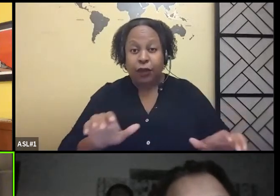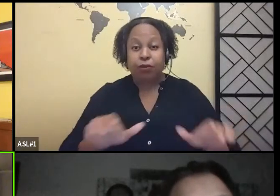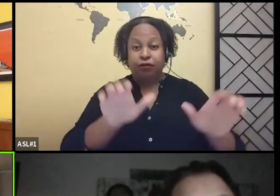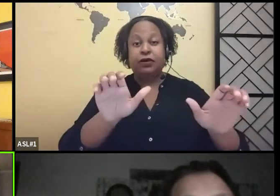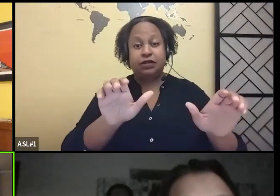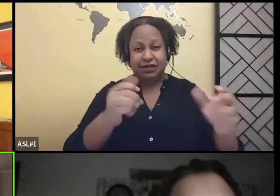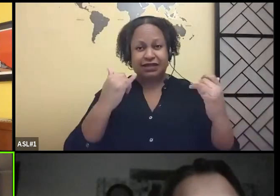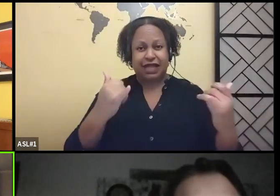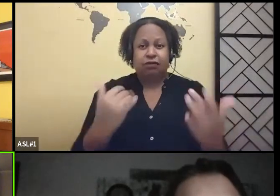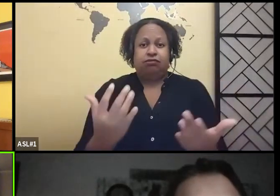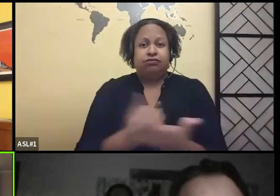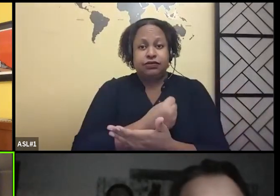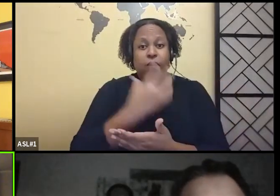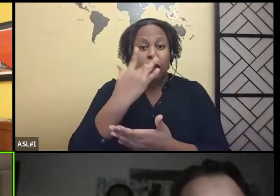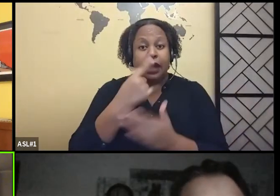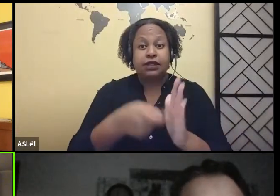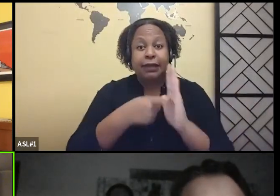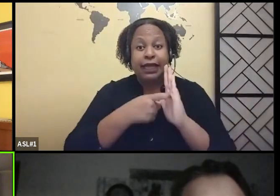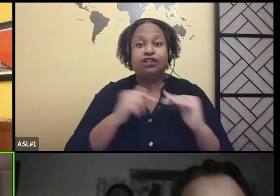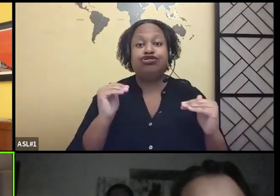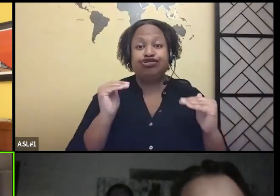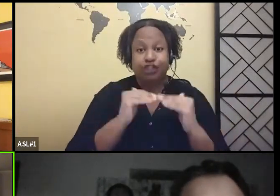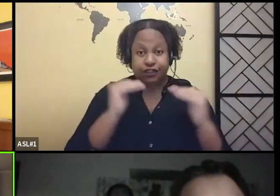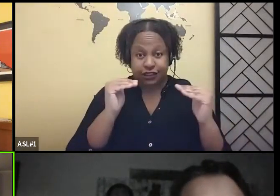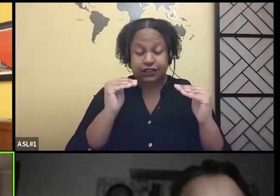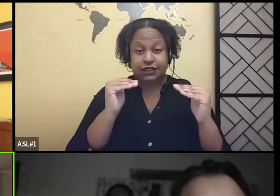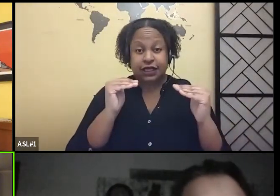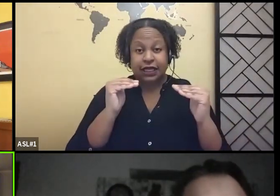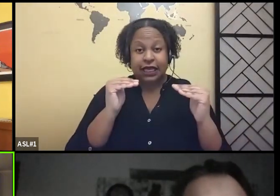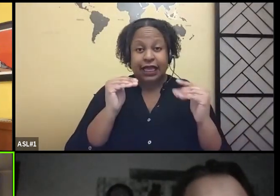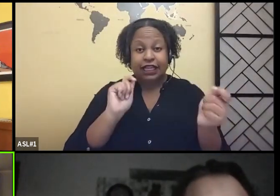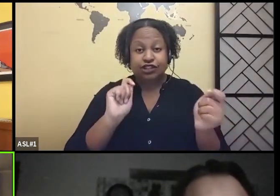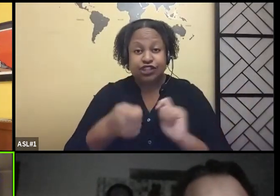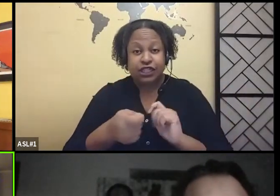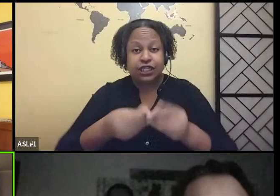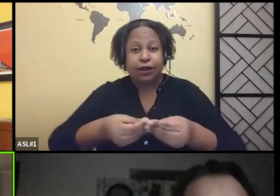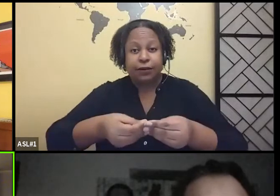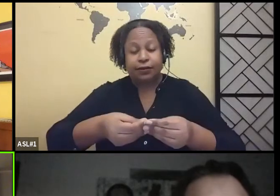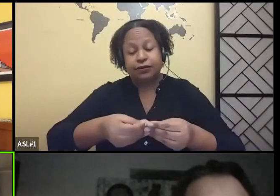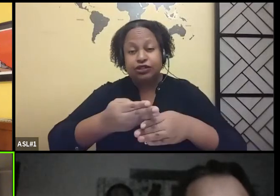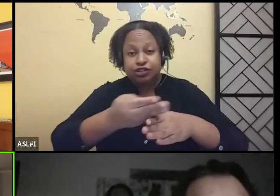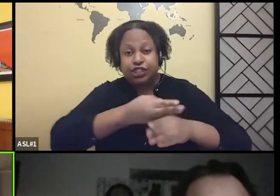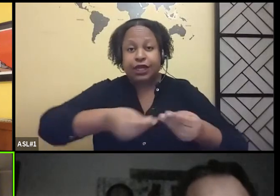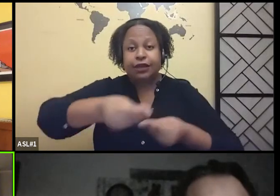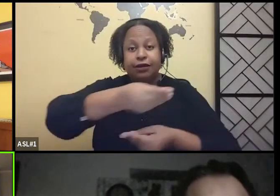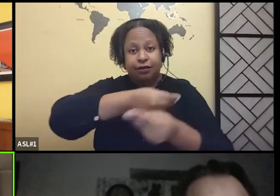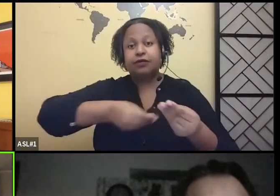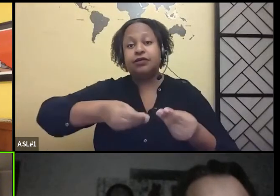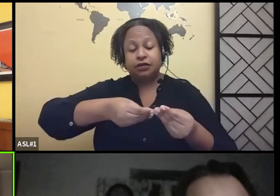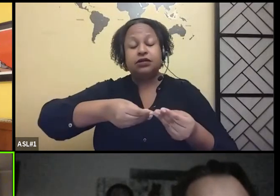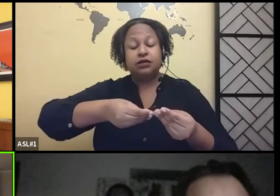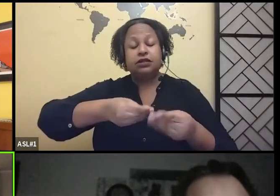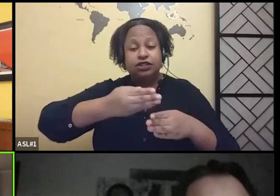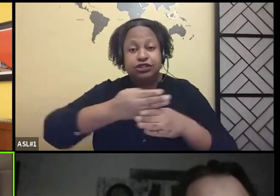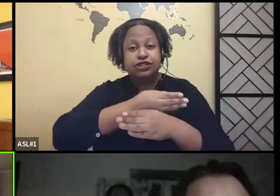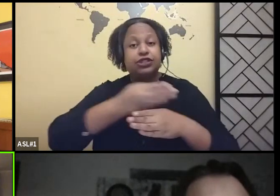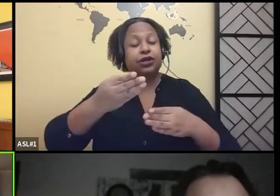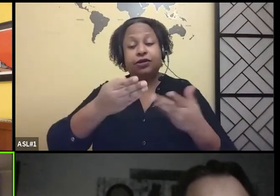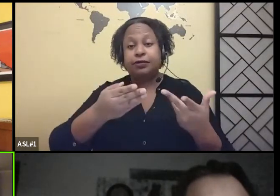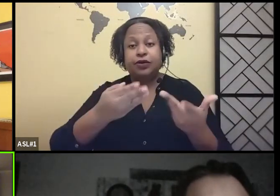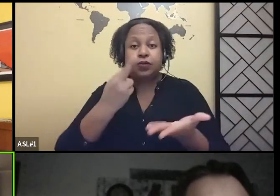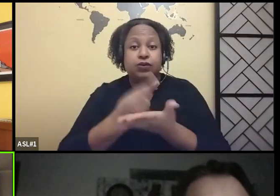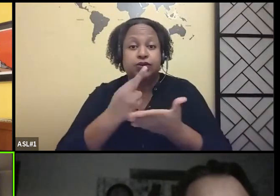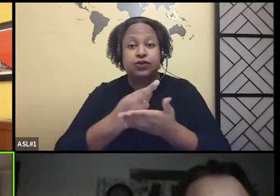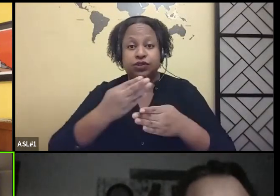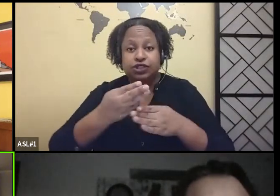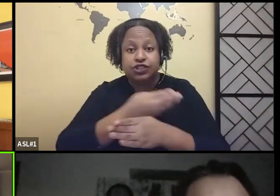and redistribution in completely different ways. And so I'm wondering, you know, what are the underpinning ideas